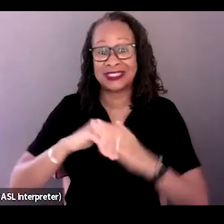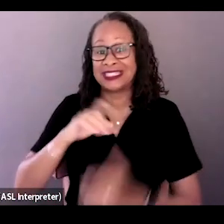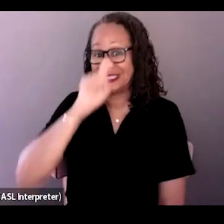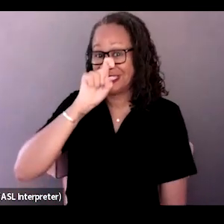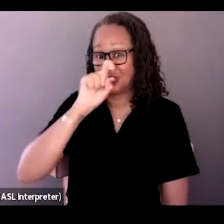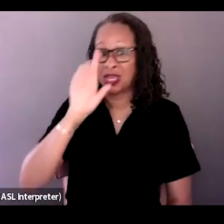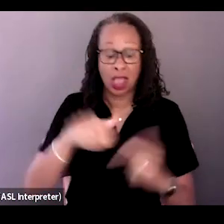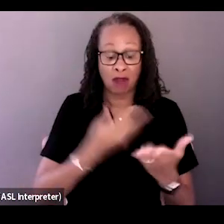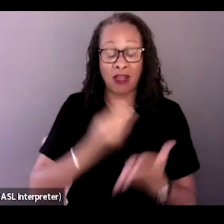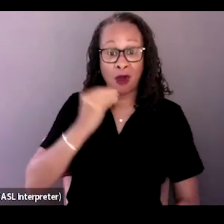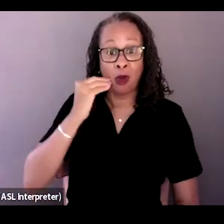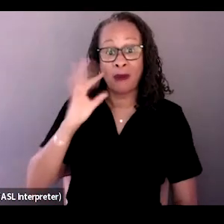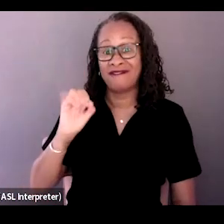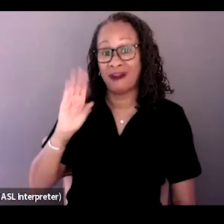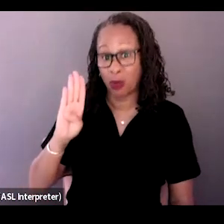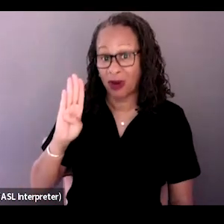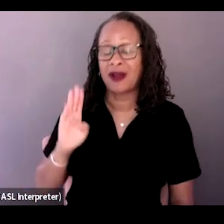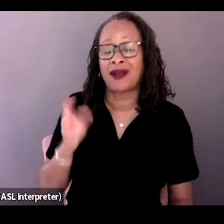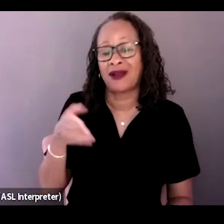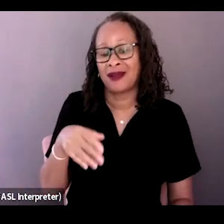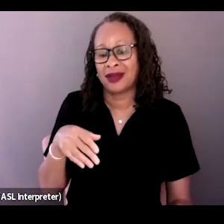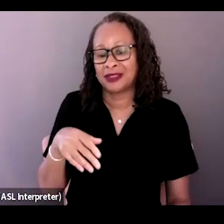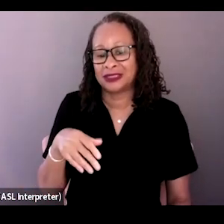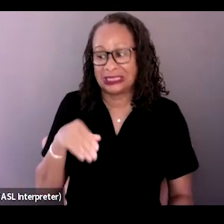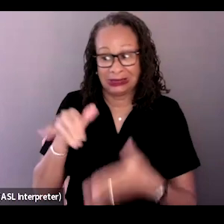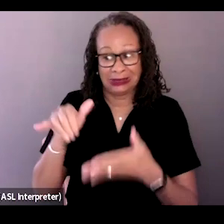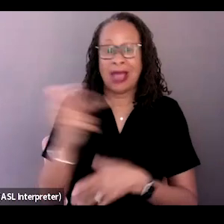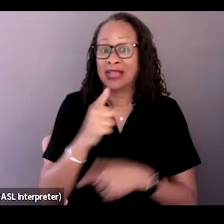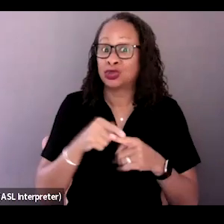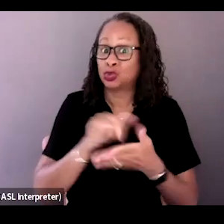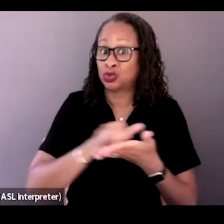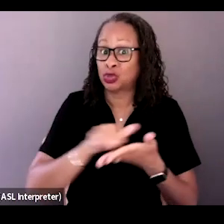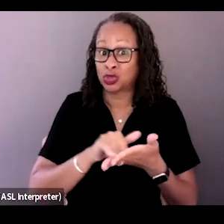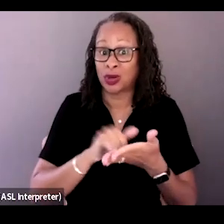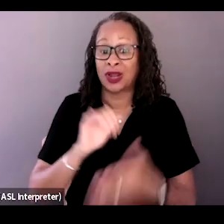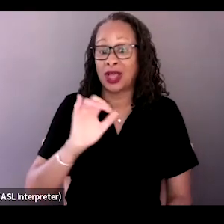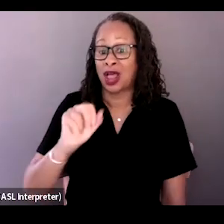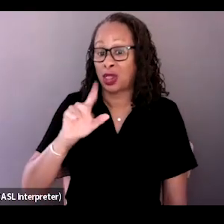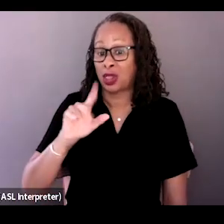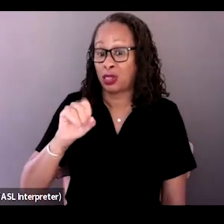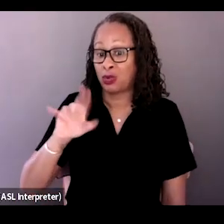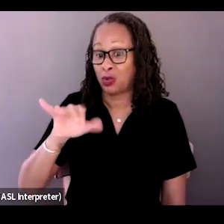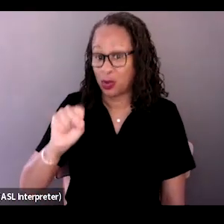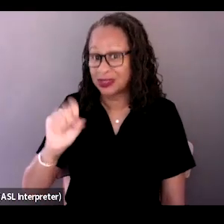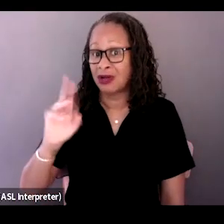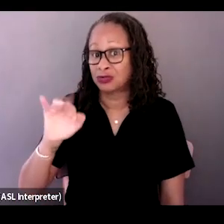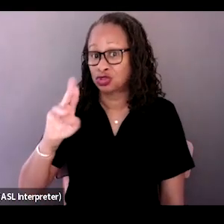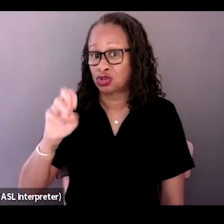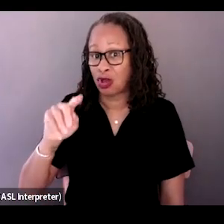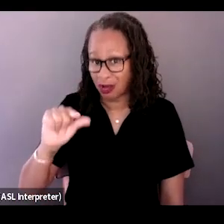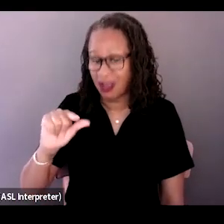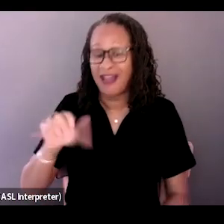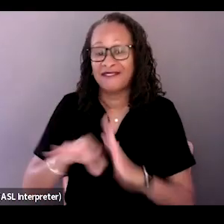in February, back in New York, he learned about the fact that Patrice Lumumba was murdered. And he heard about